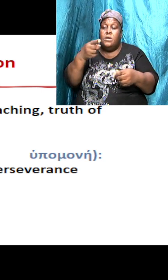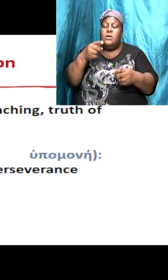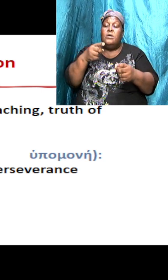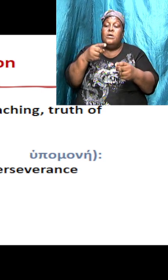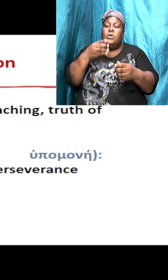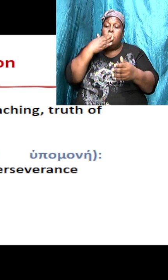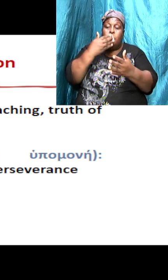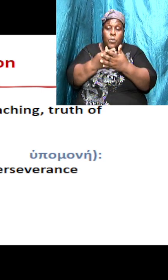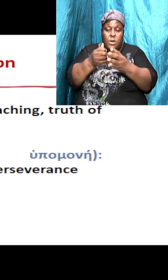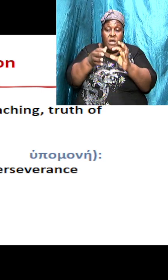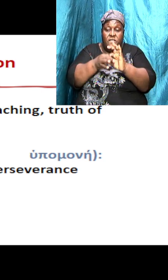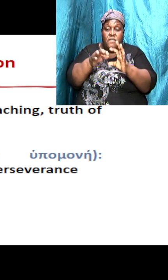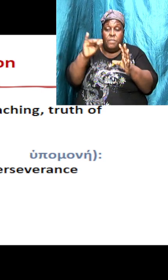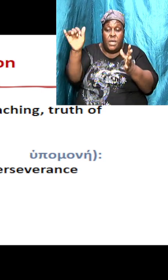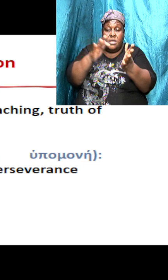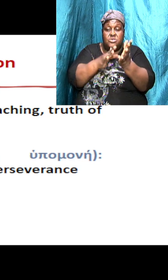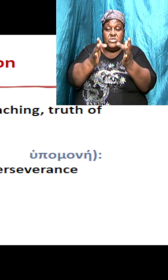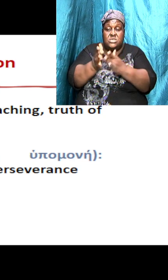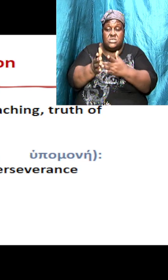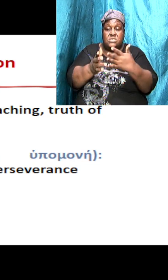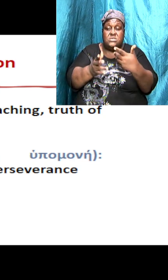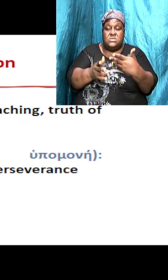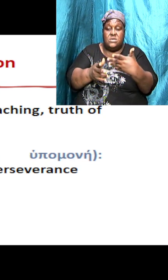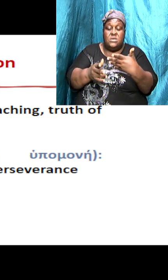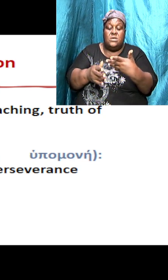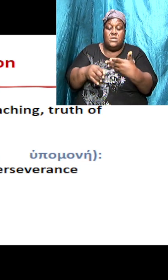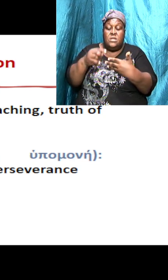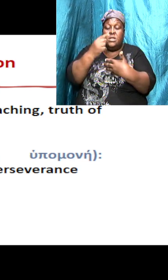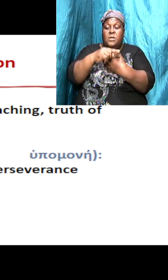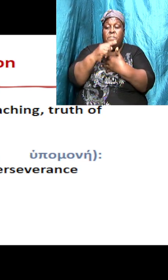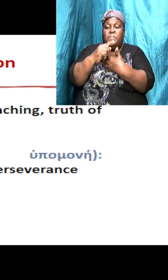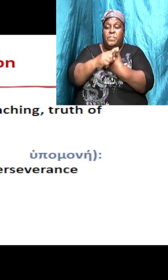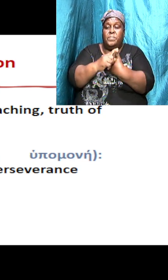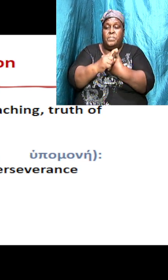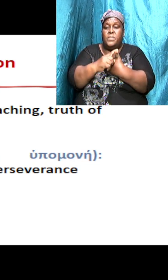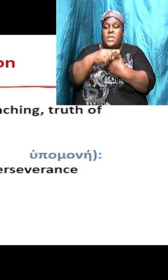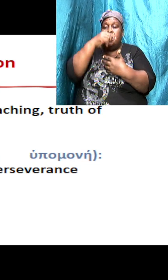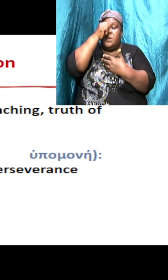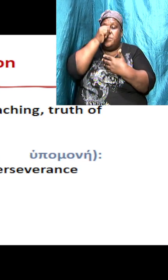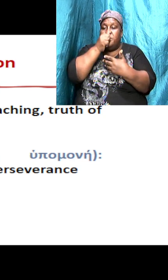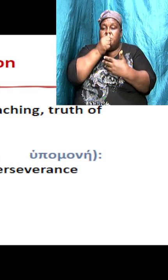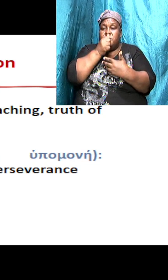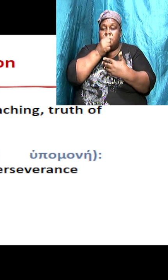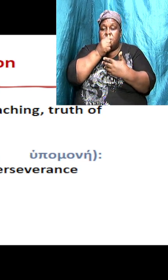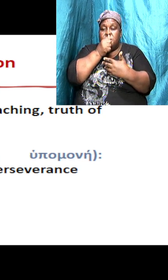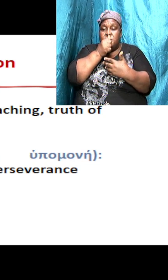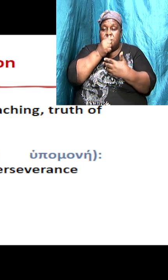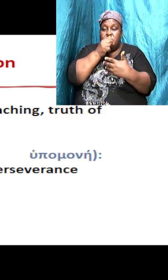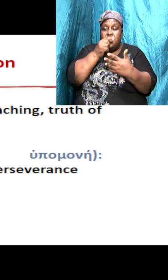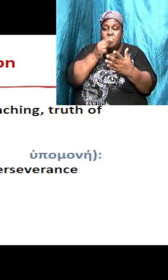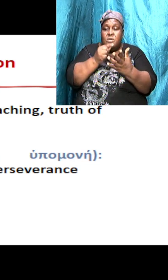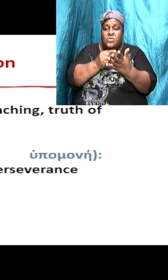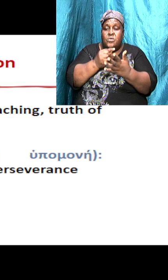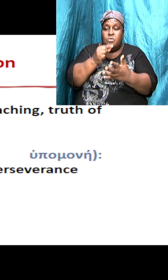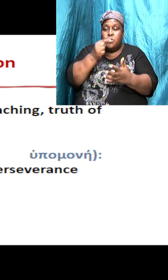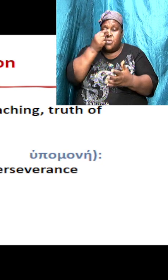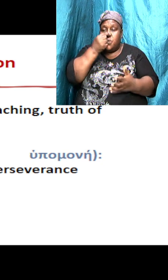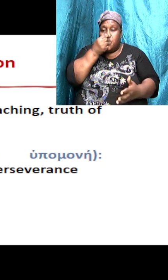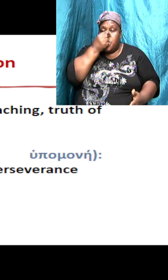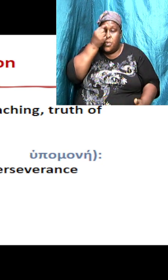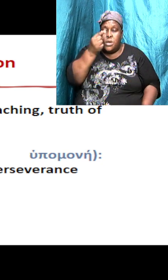by Jesus. And then he talks about their patience, right? The Greek word,